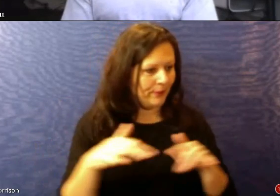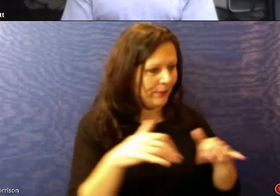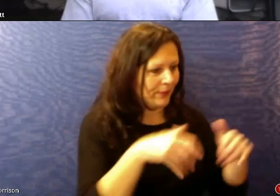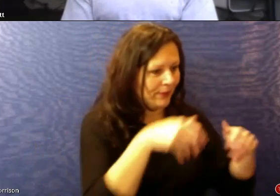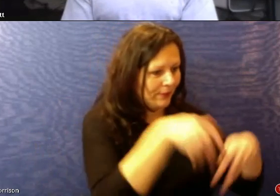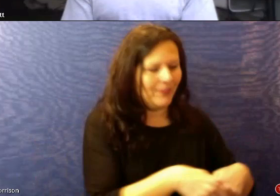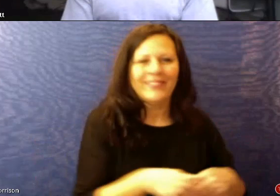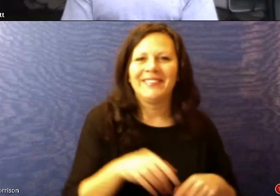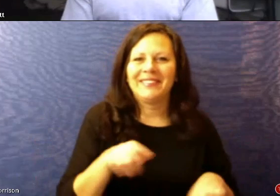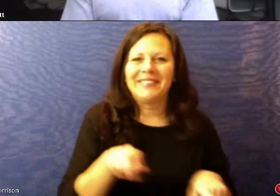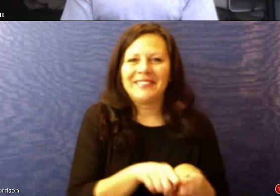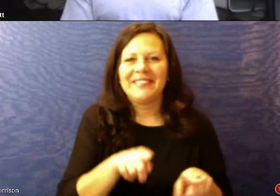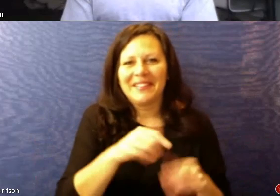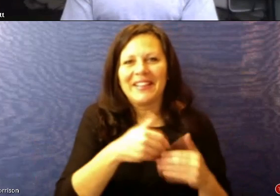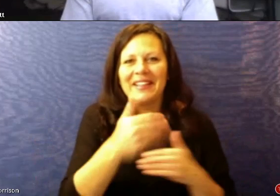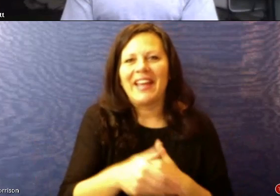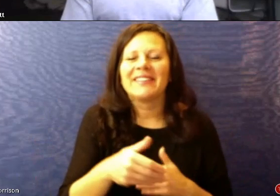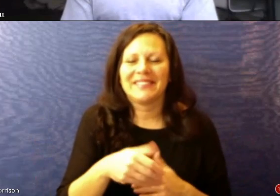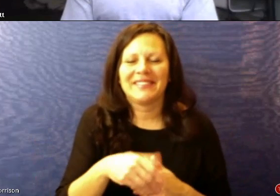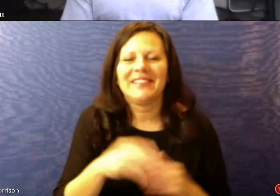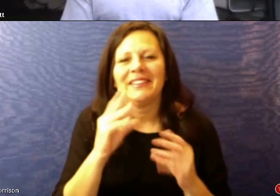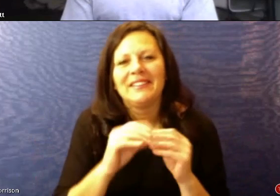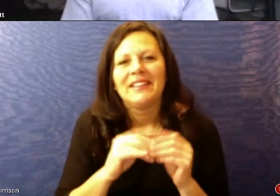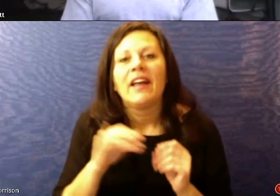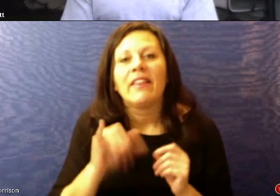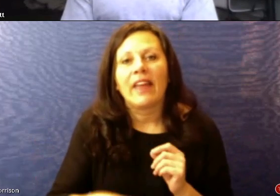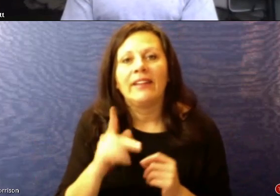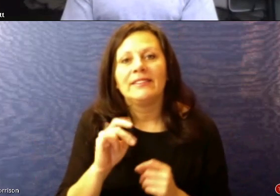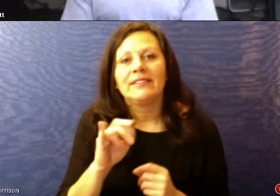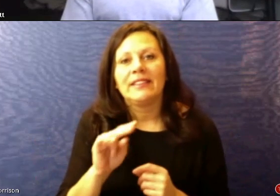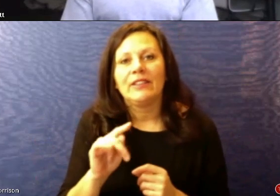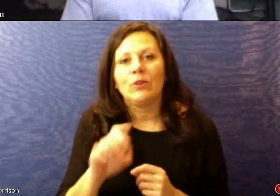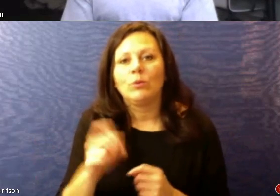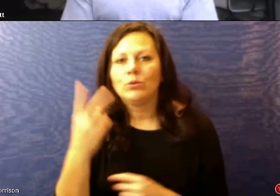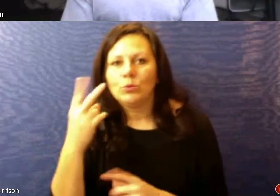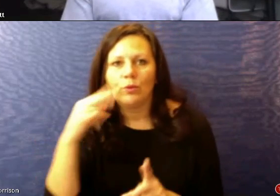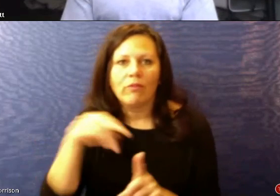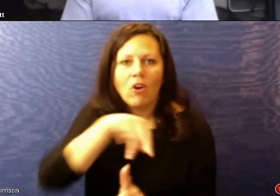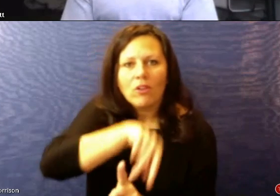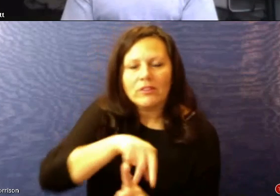which is two thoughts on racism in hockey from Dr.